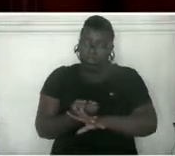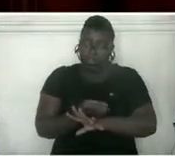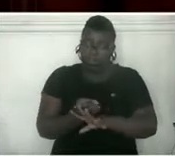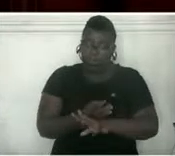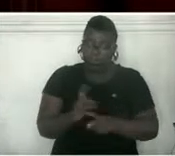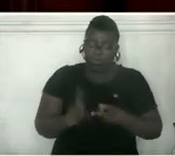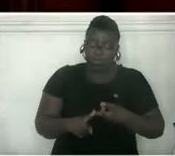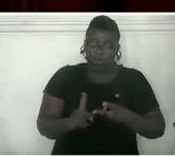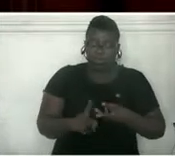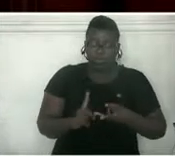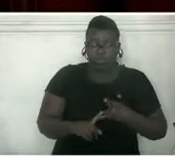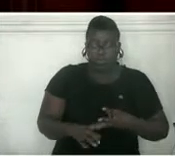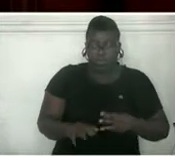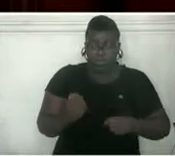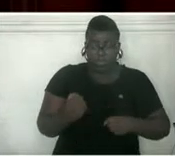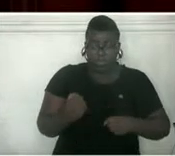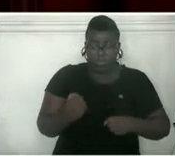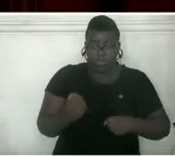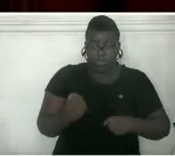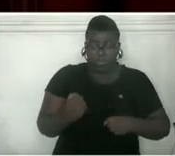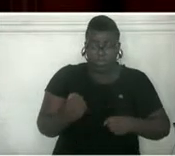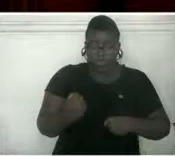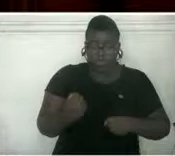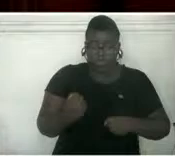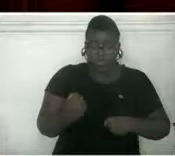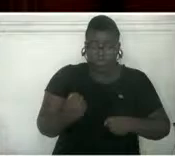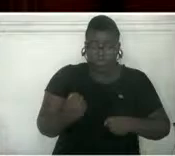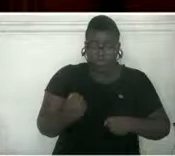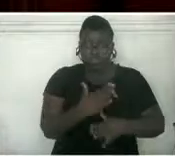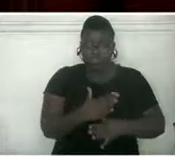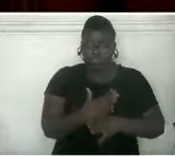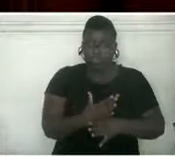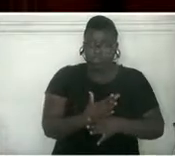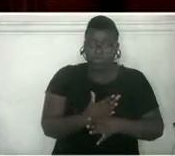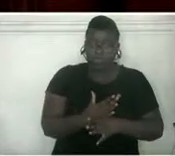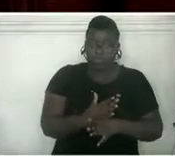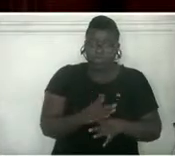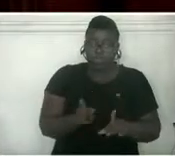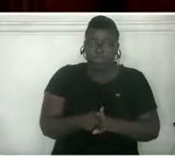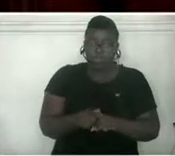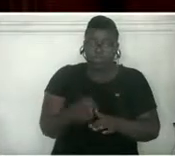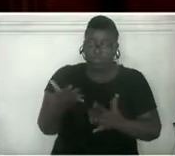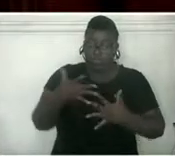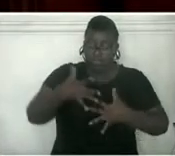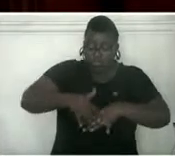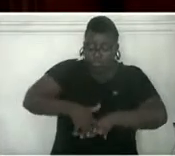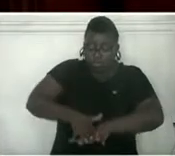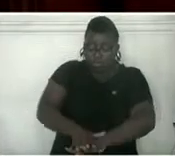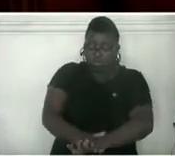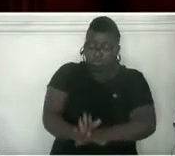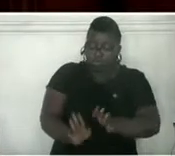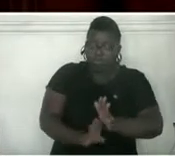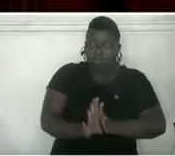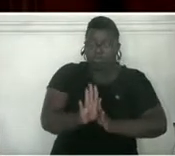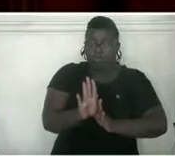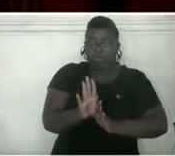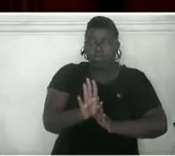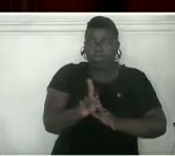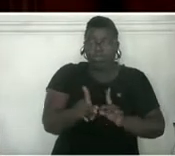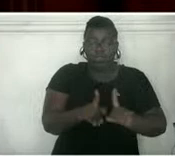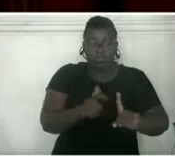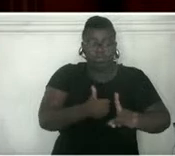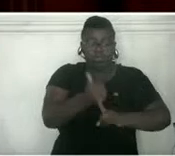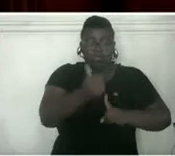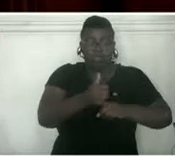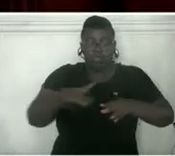economic reform to create sustainable jobs and drive inclusive growth, fight corruption and